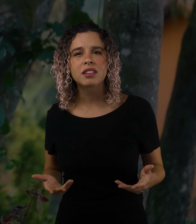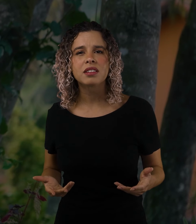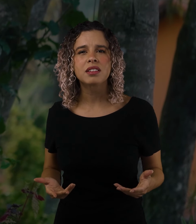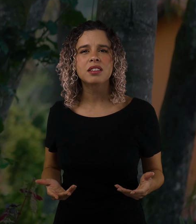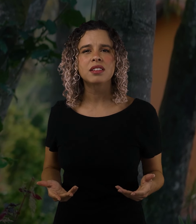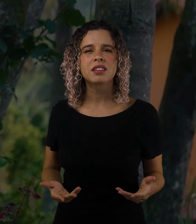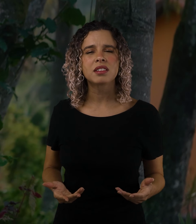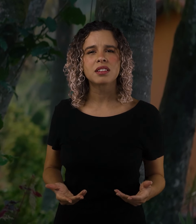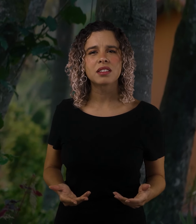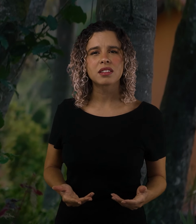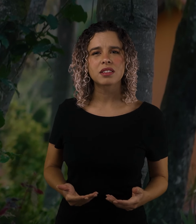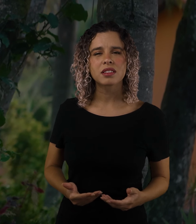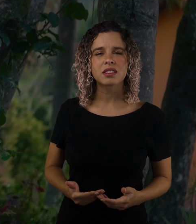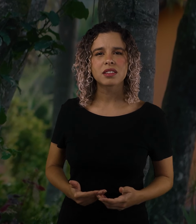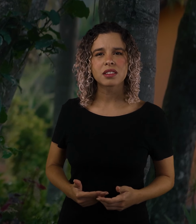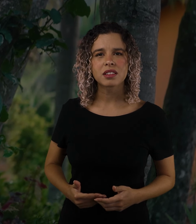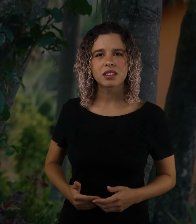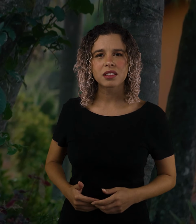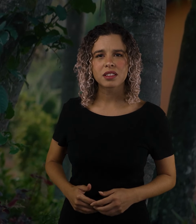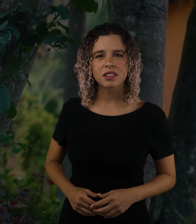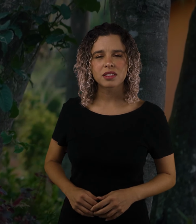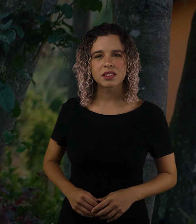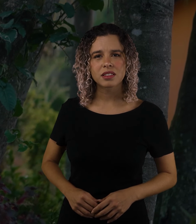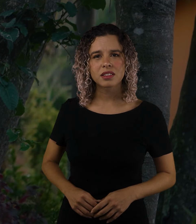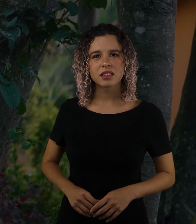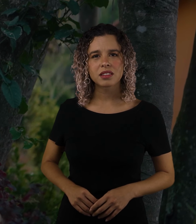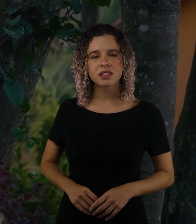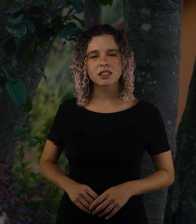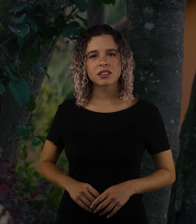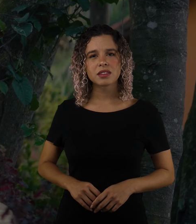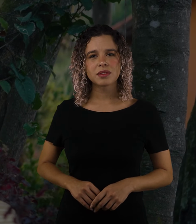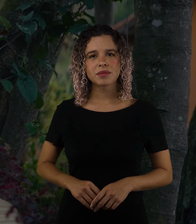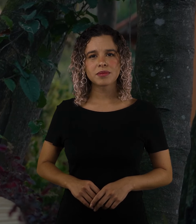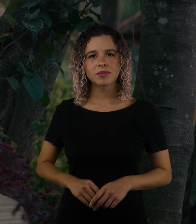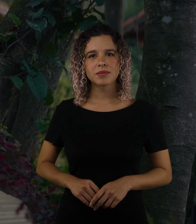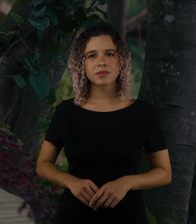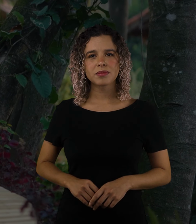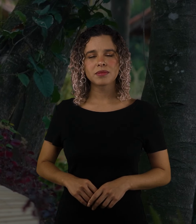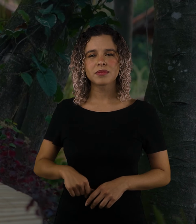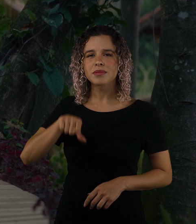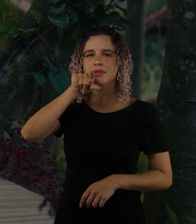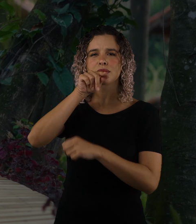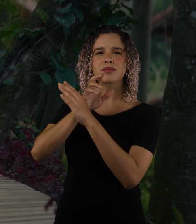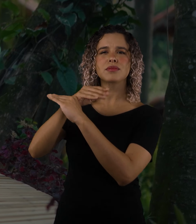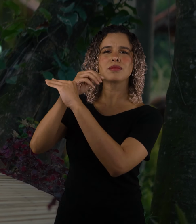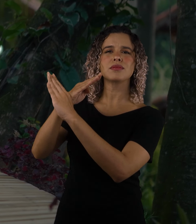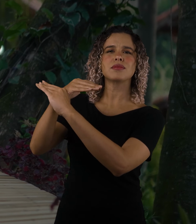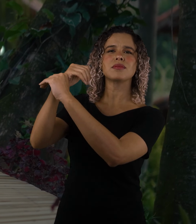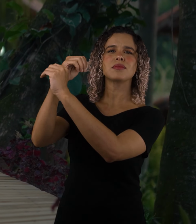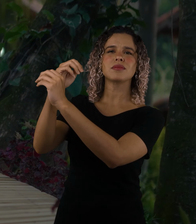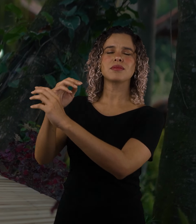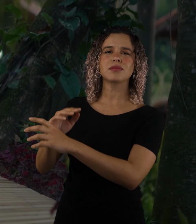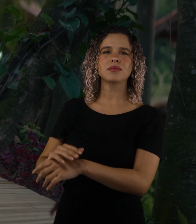behind? Sigo por um caminho de tábuas, entre árvores e arbustos. Ao fundo, o céu se mistura entre o azul e